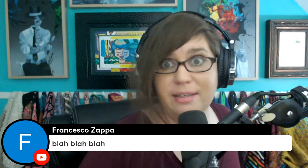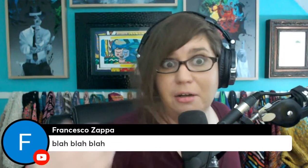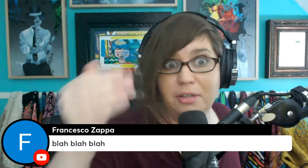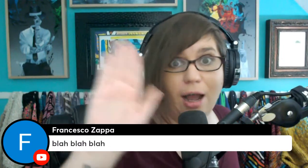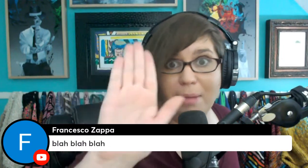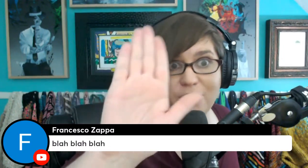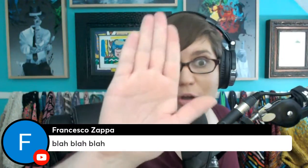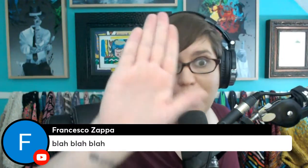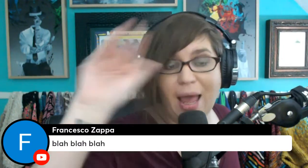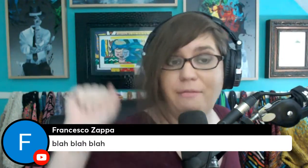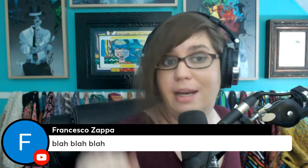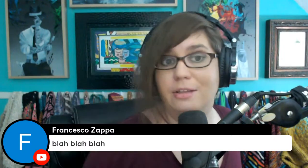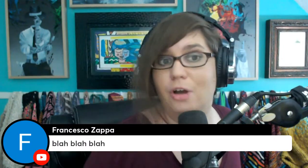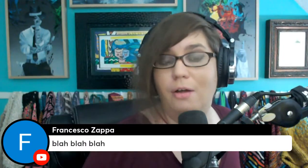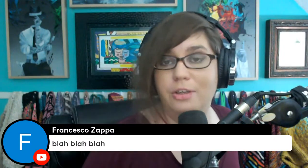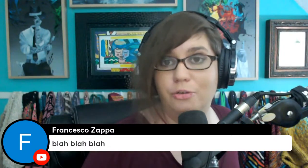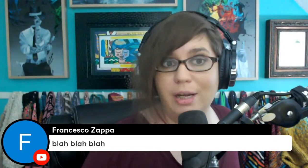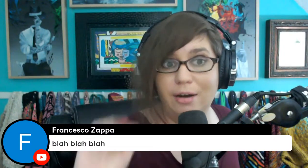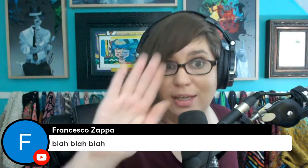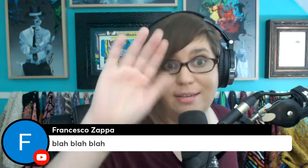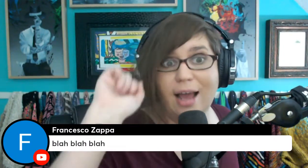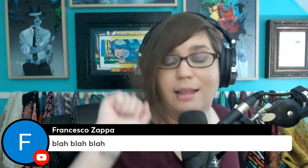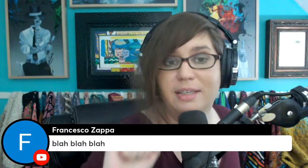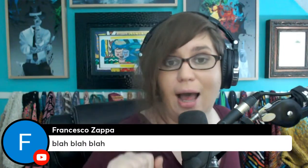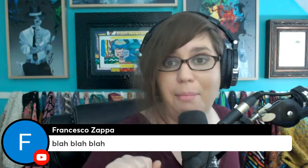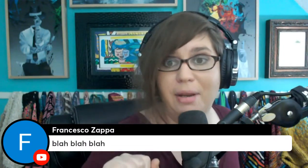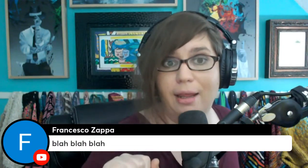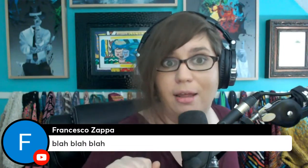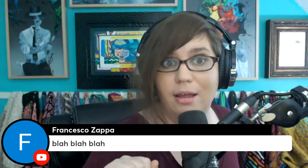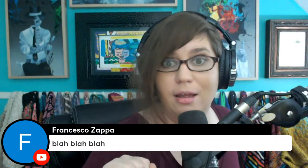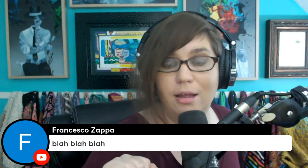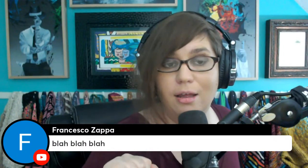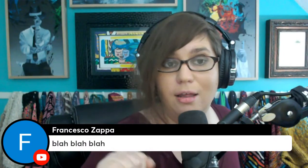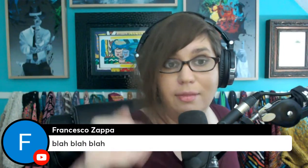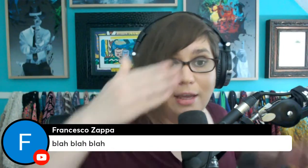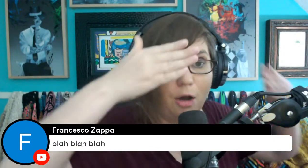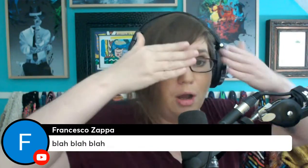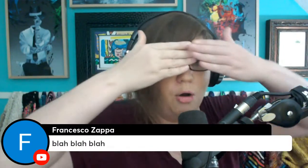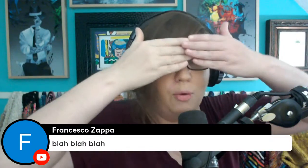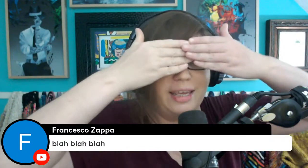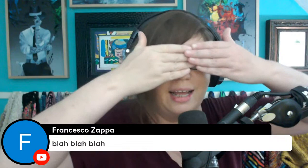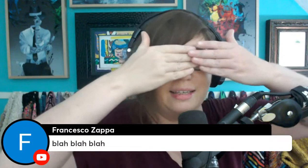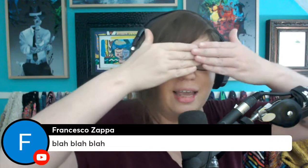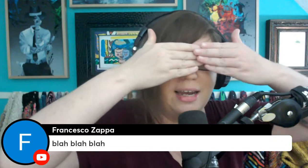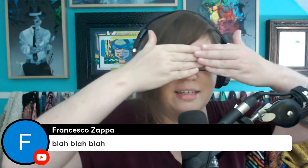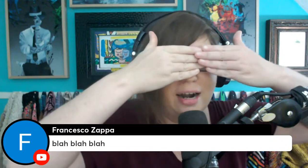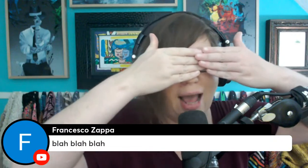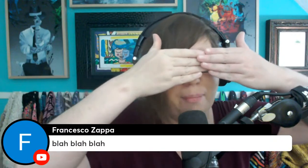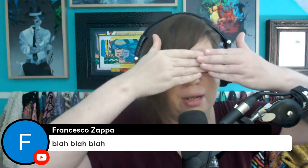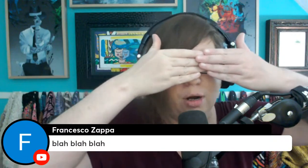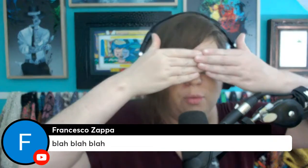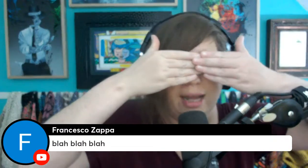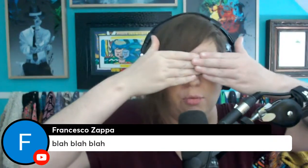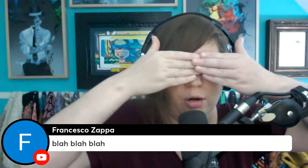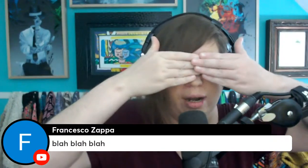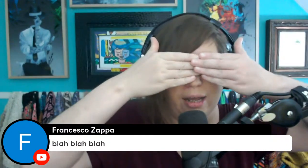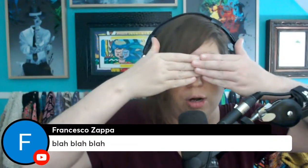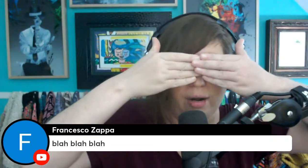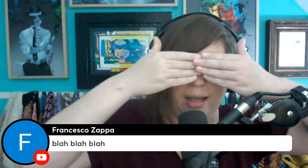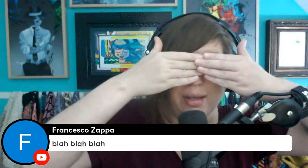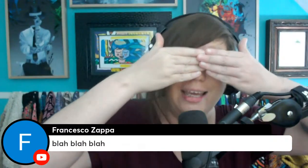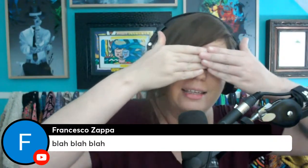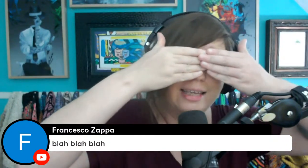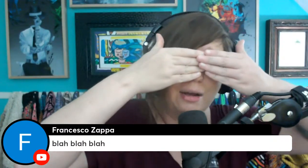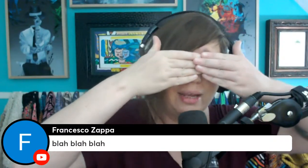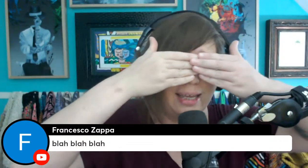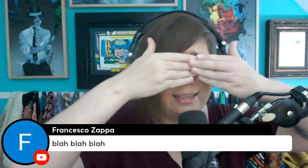Every single time I show them evidence on the screen of exactly what's happening, they go, we can't see it, it's not happening, we're winning,